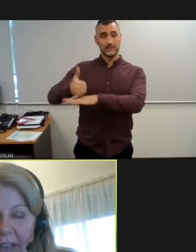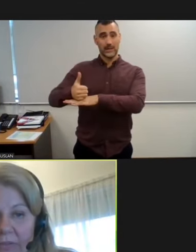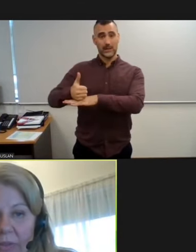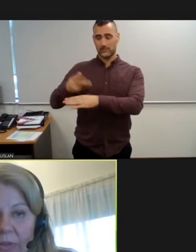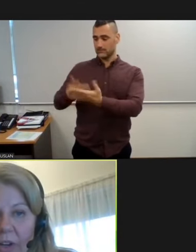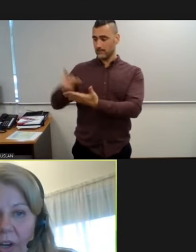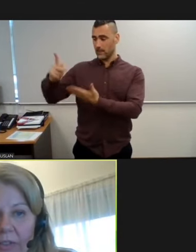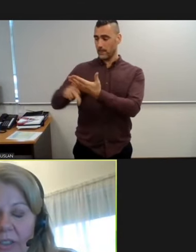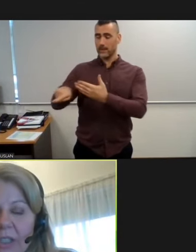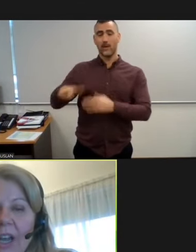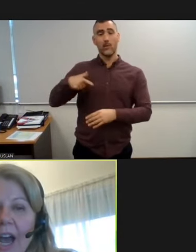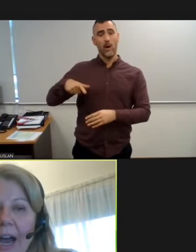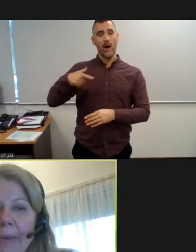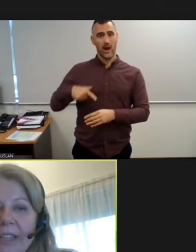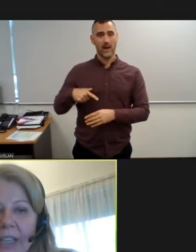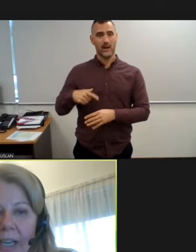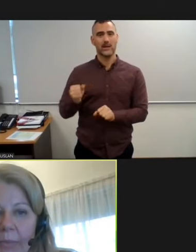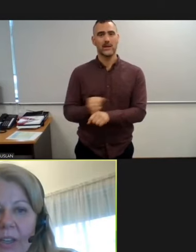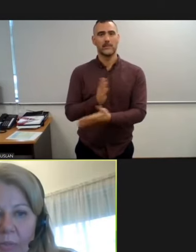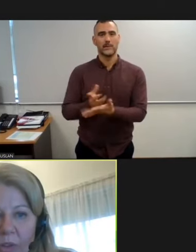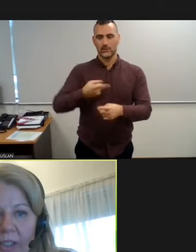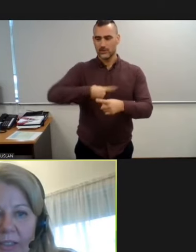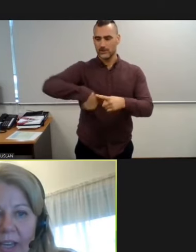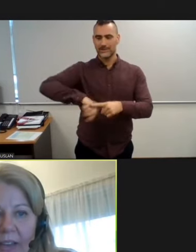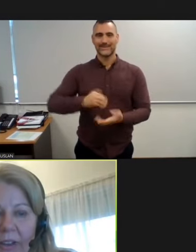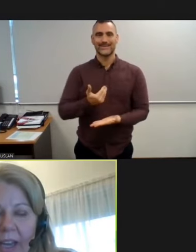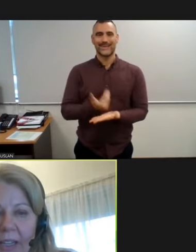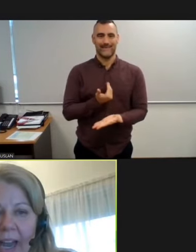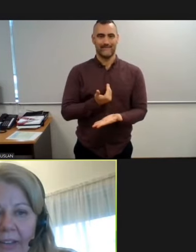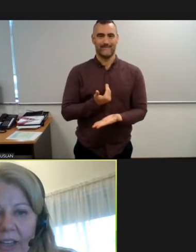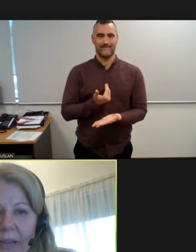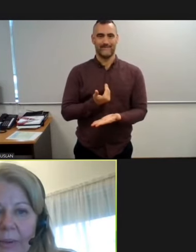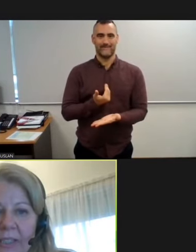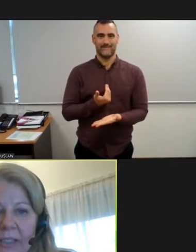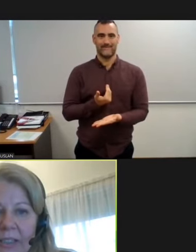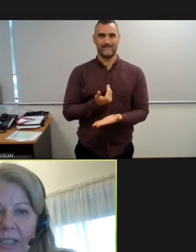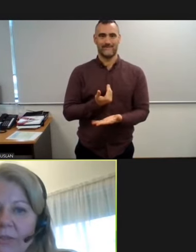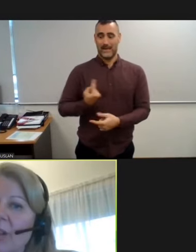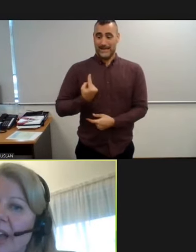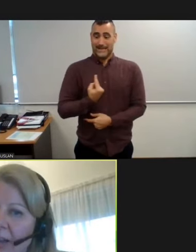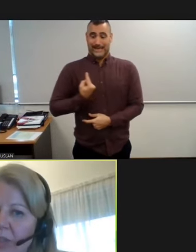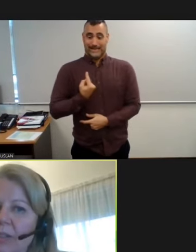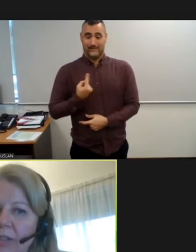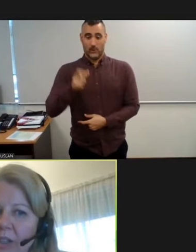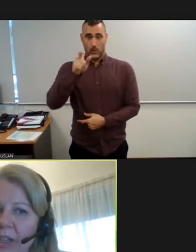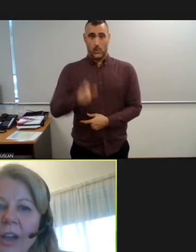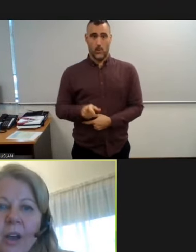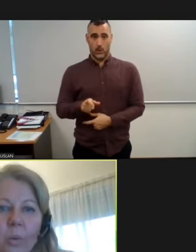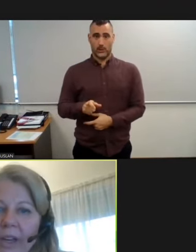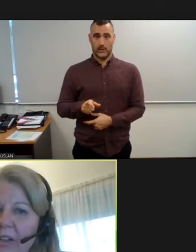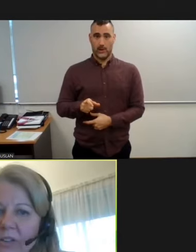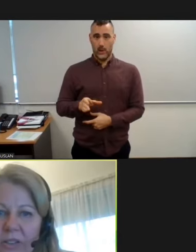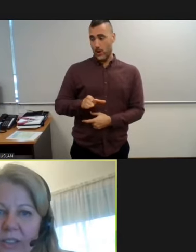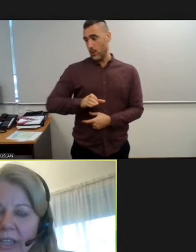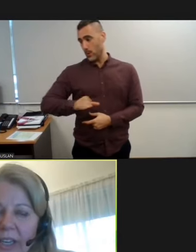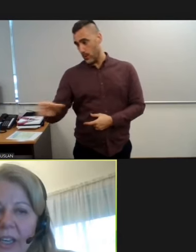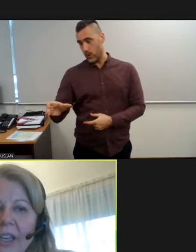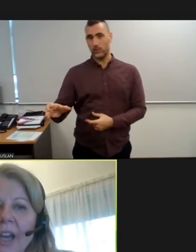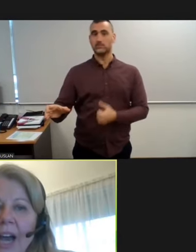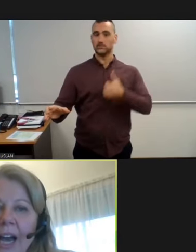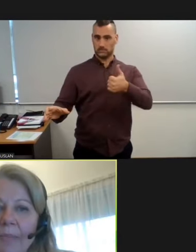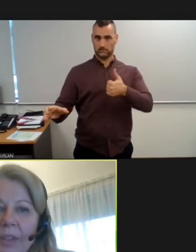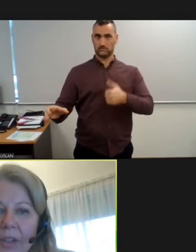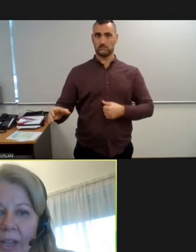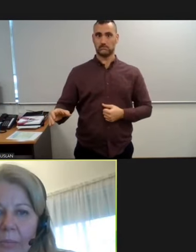individuals safe through COVID and to keep the community safe. And have they been successful? Absolutely. We are not